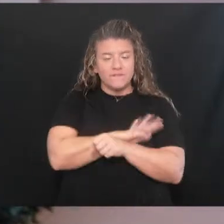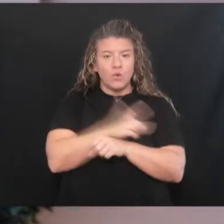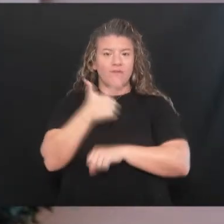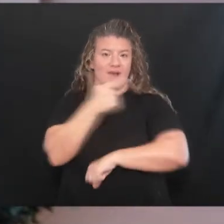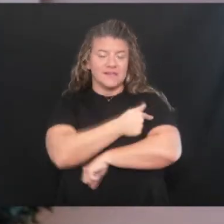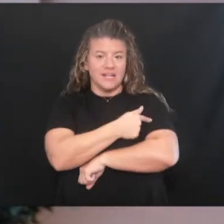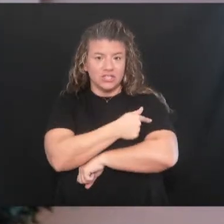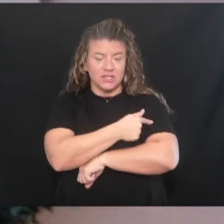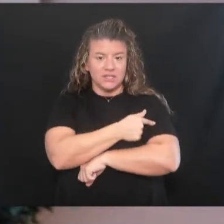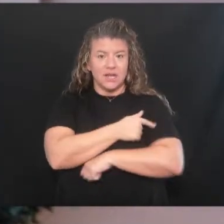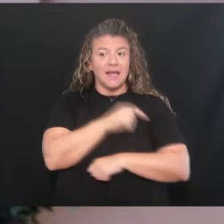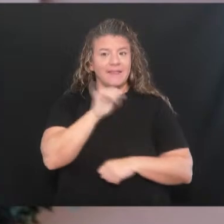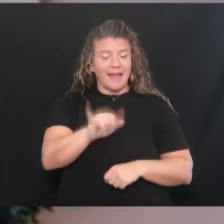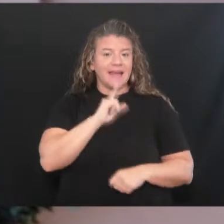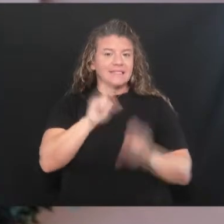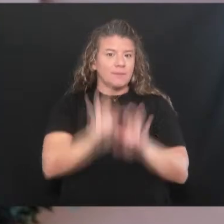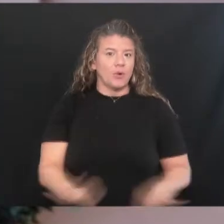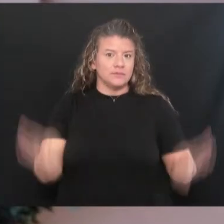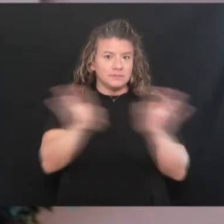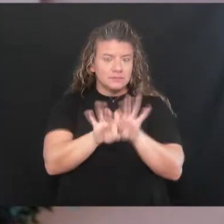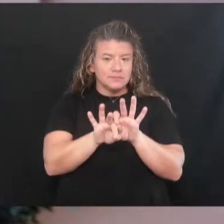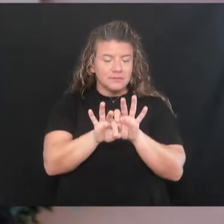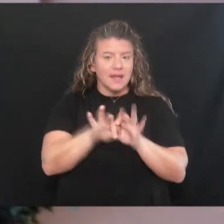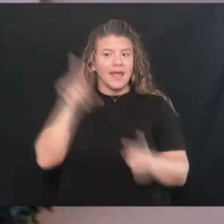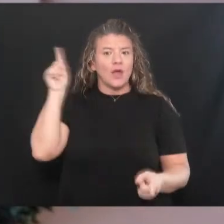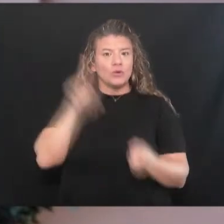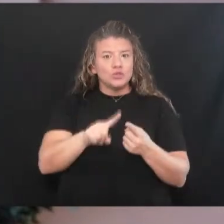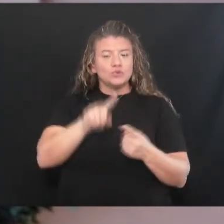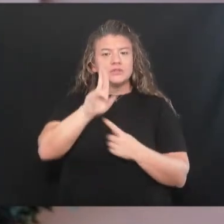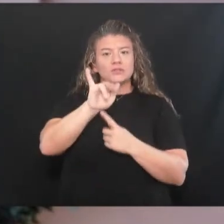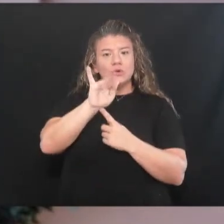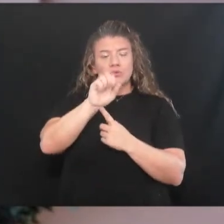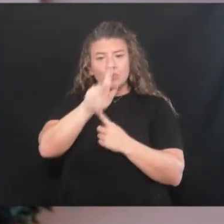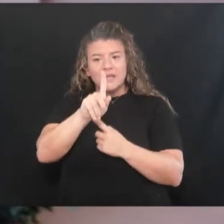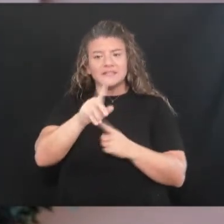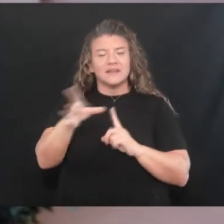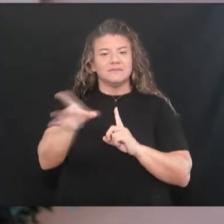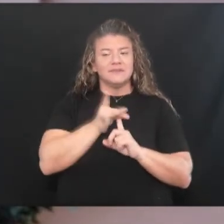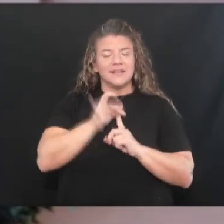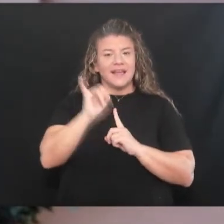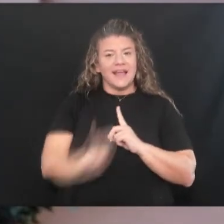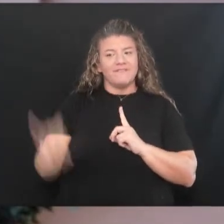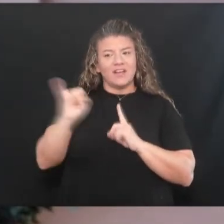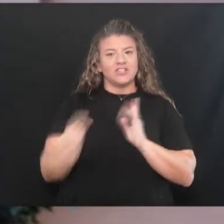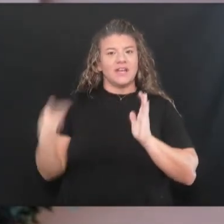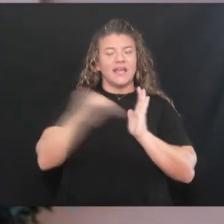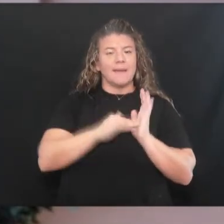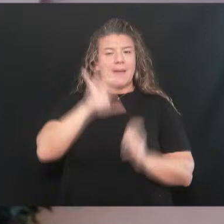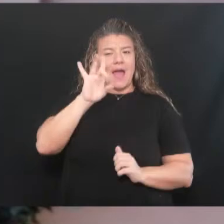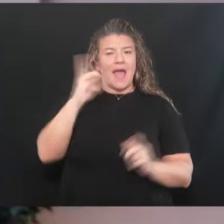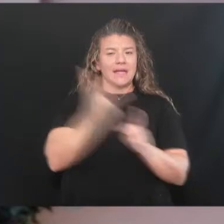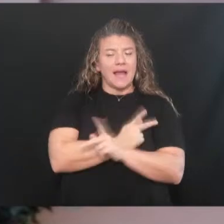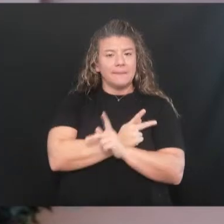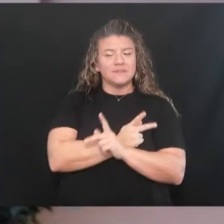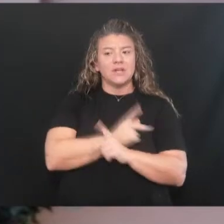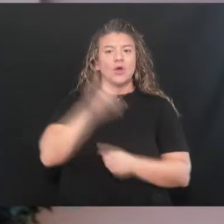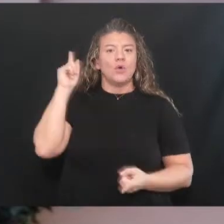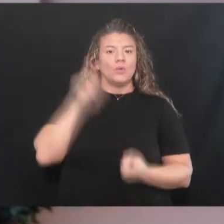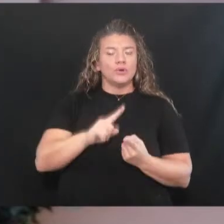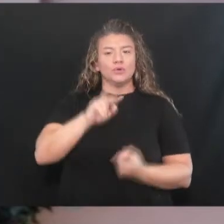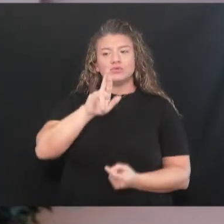vaccination does matter, and it reduces your risk of reinfection by 8 times, reduces your risk